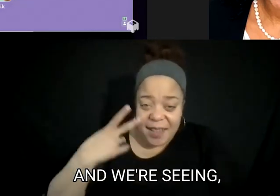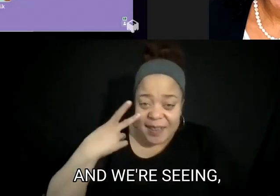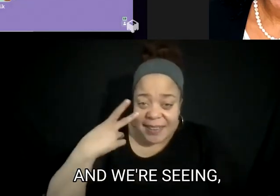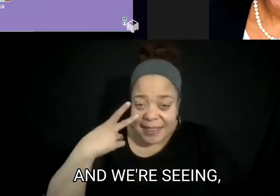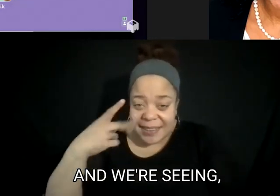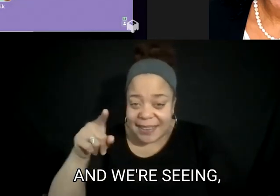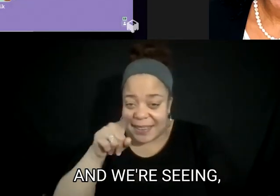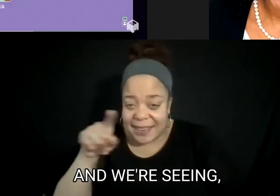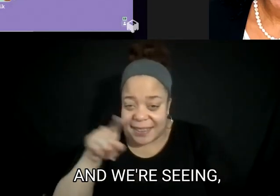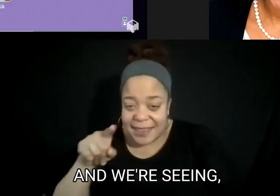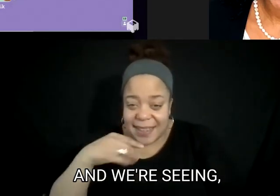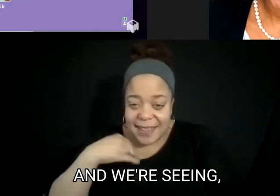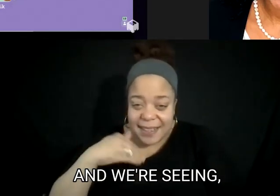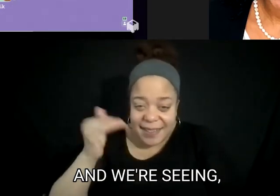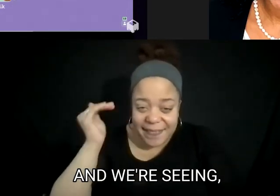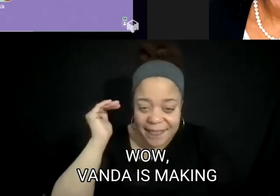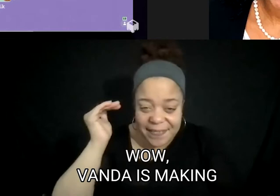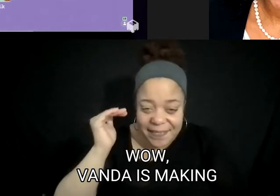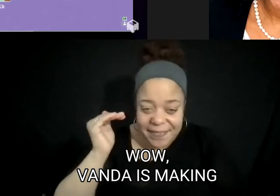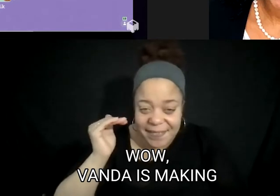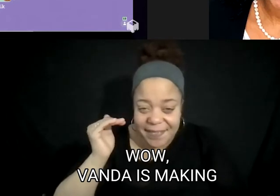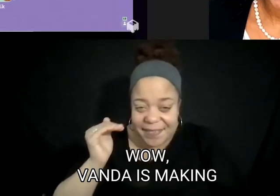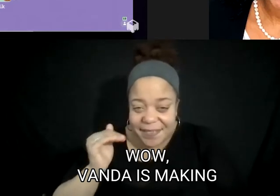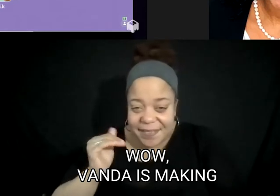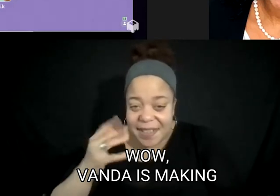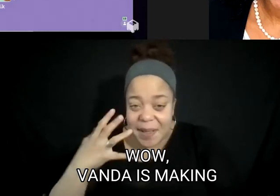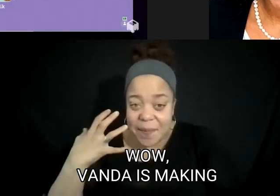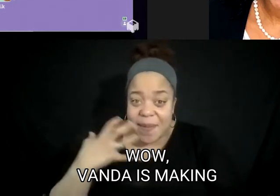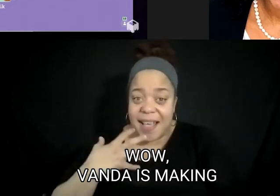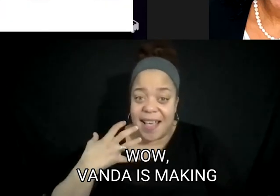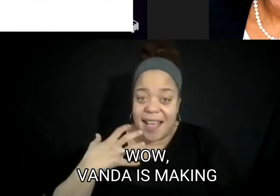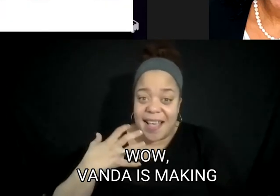great. Awesome. Let's keep rolling. So